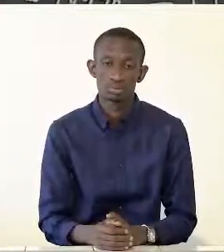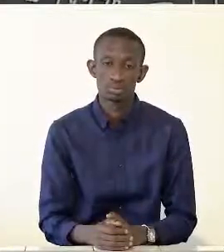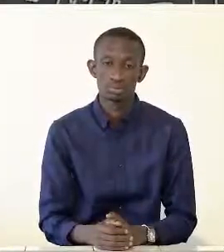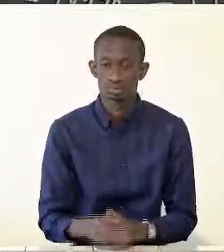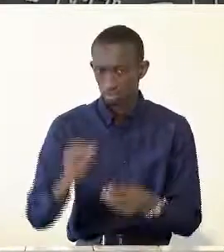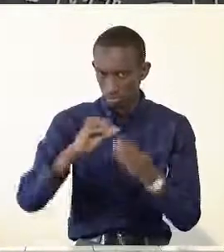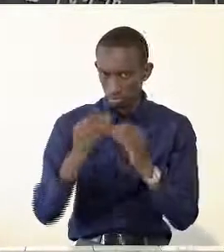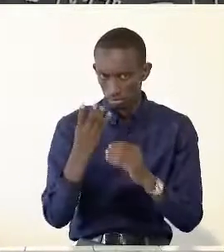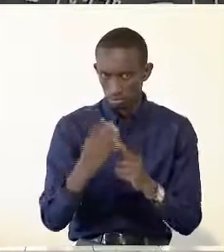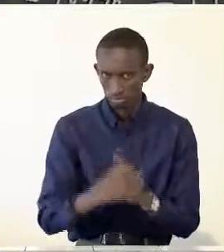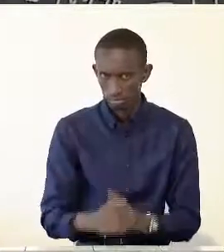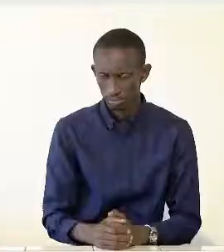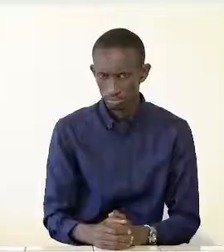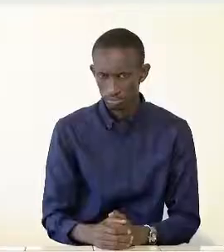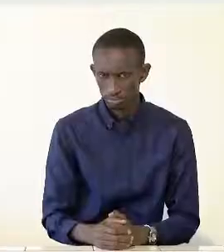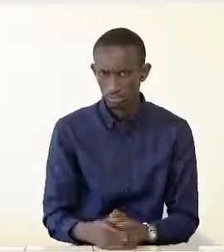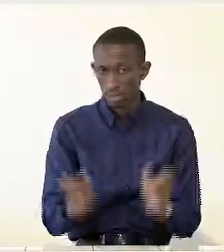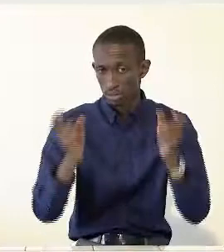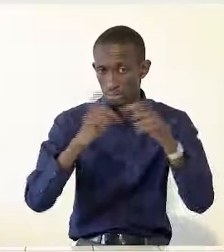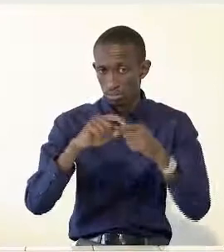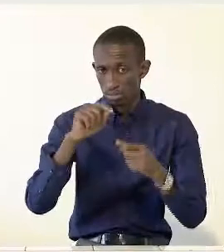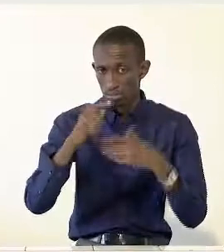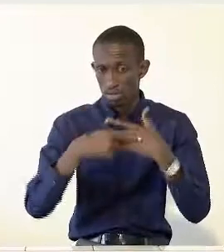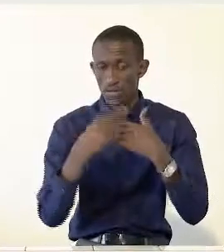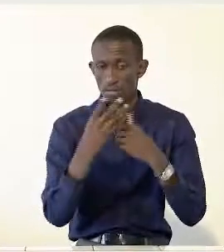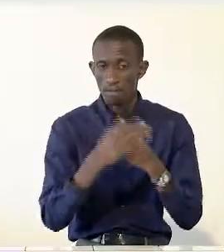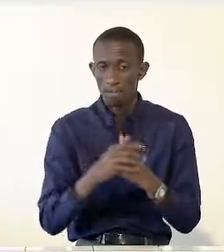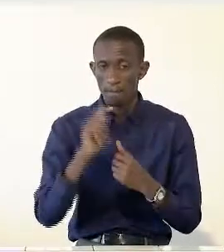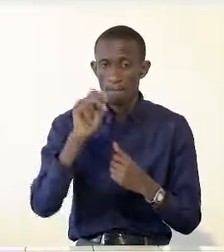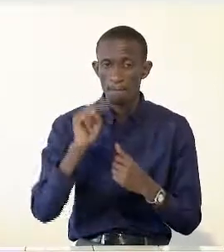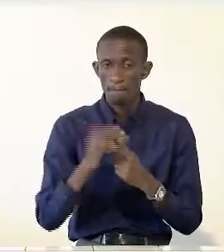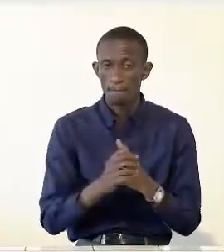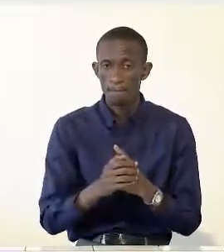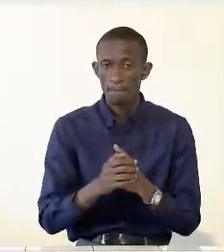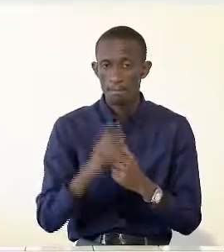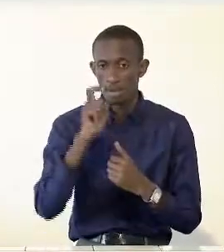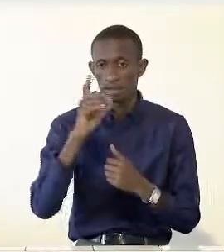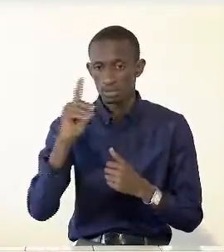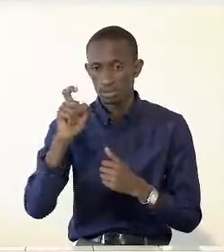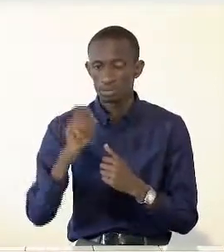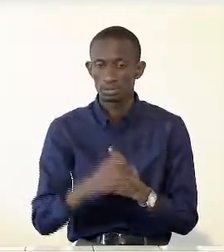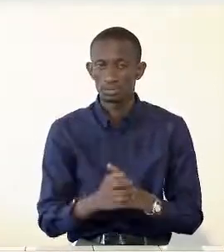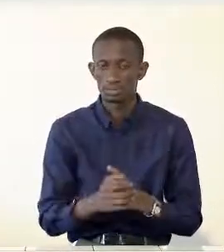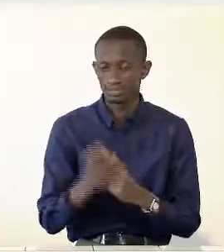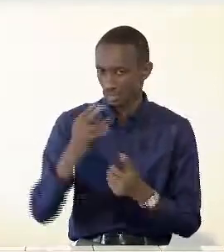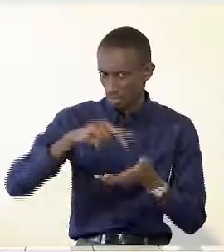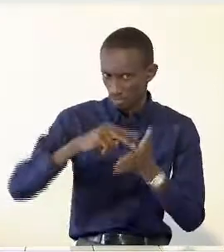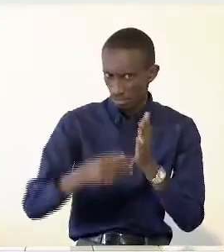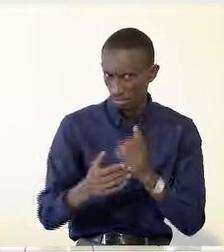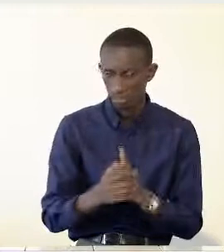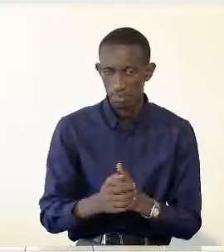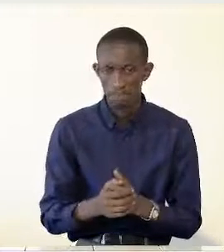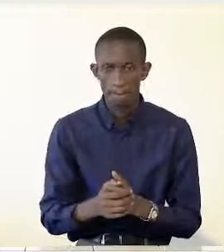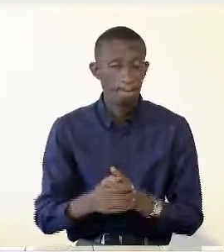4 integral of minus 4 tan x dx, this can be written